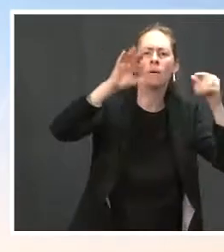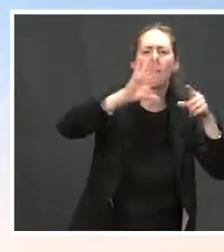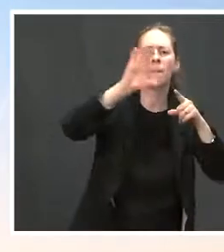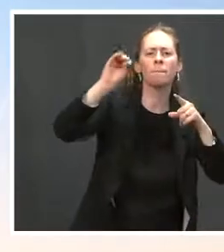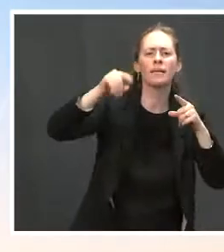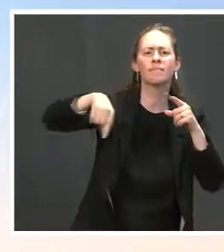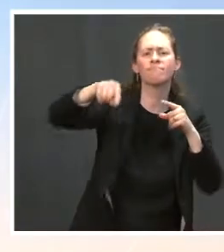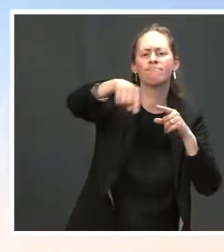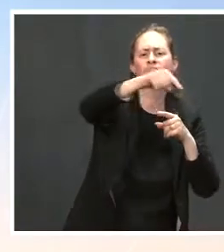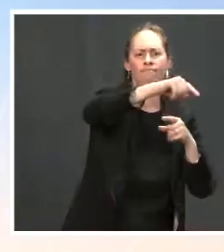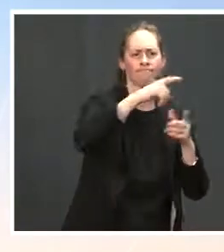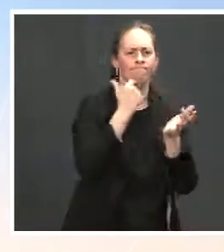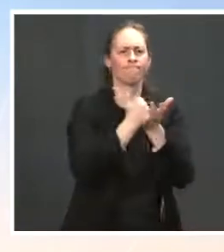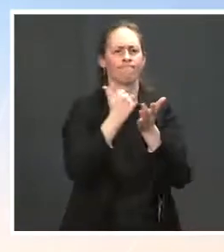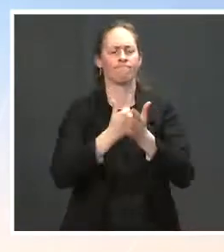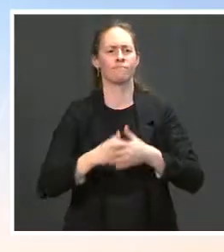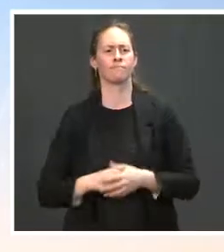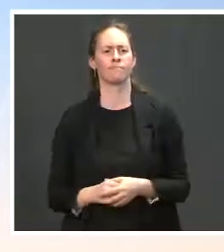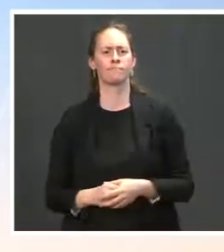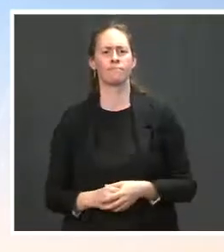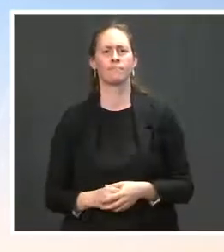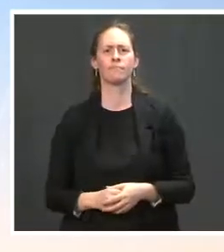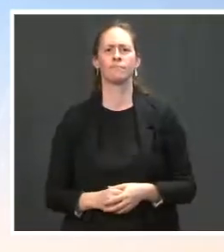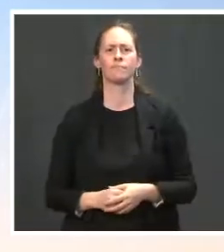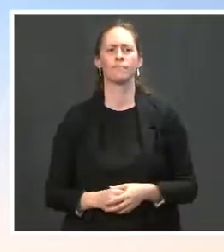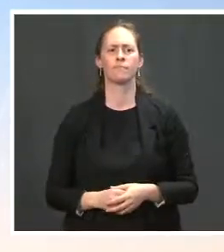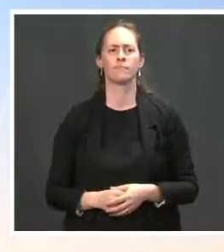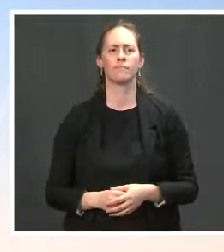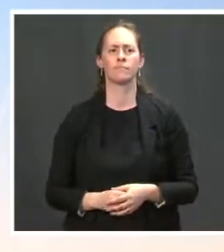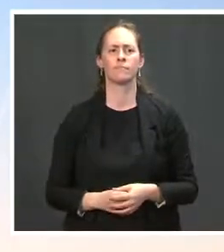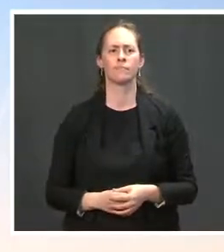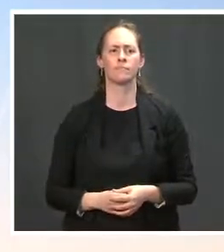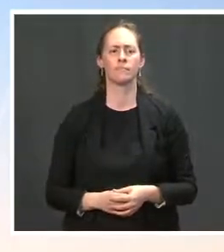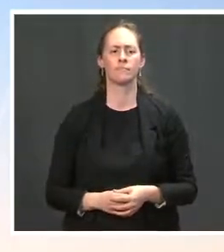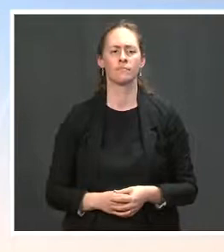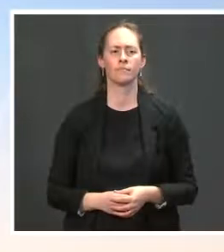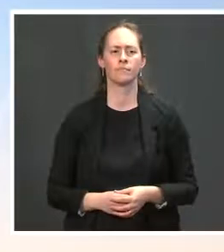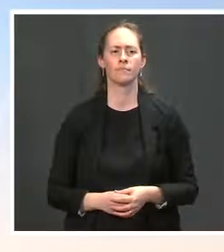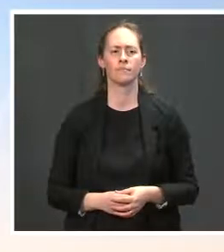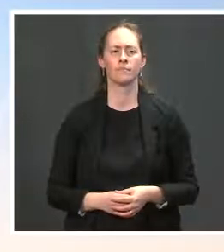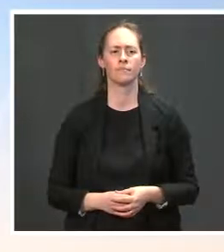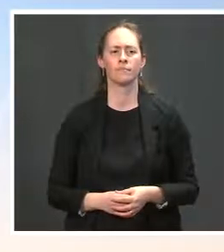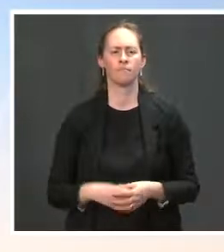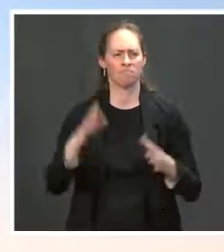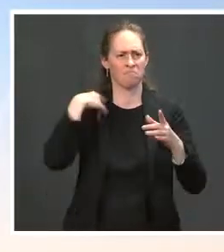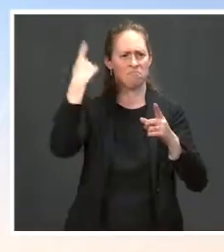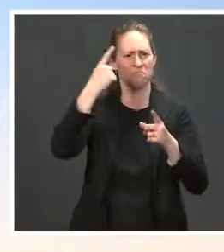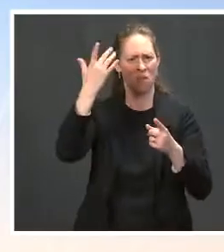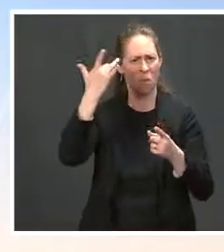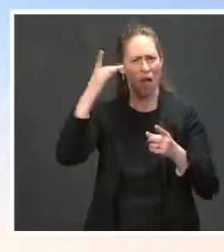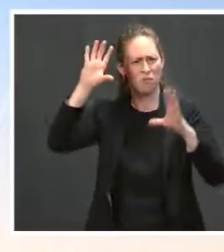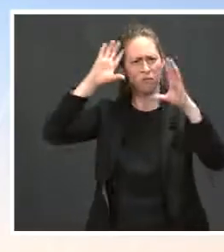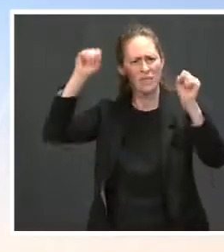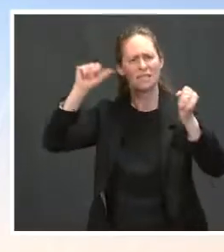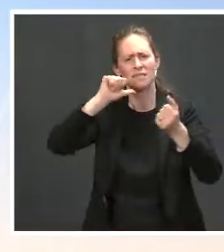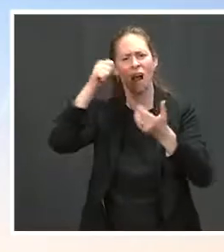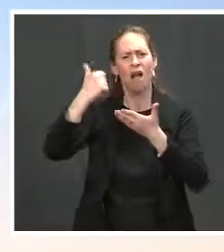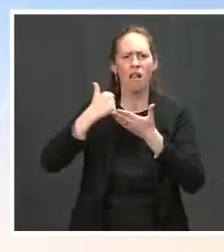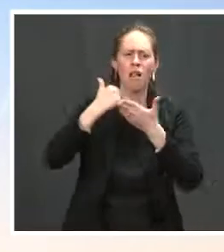production of the vaccine entirely? Is there any reason why he wouldn't do this? Well, I think